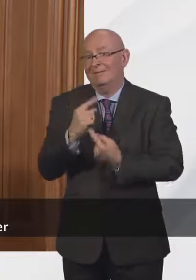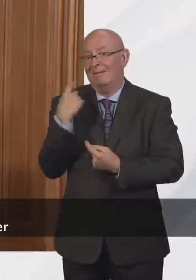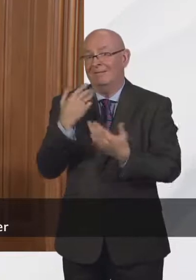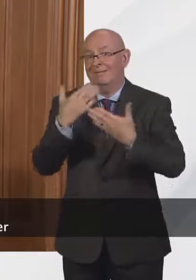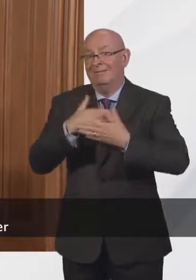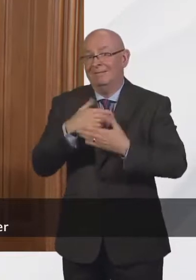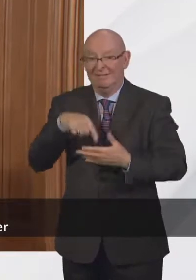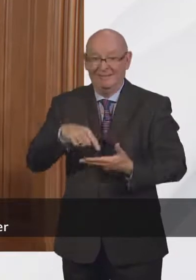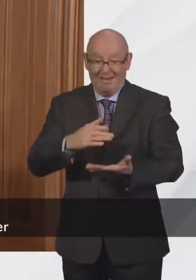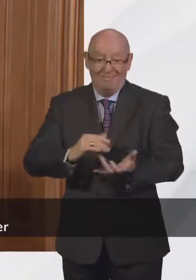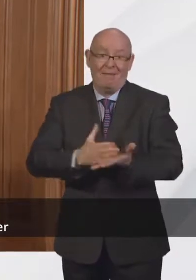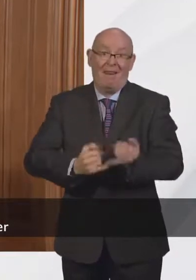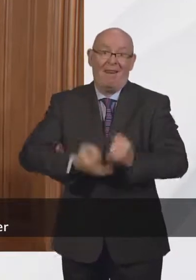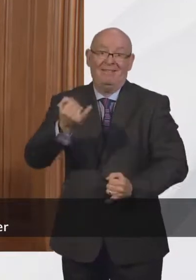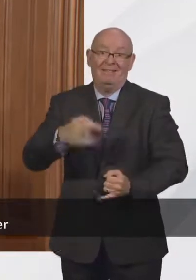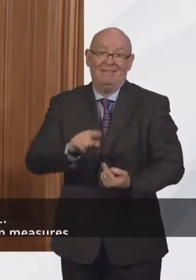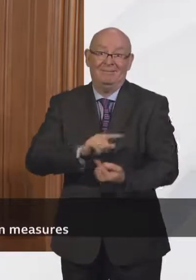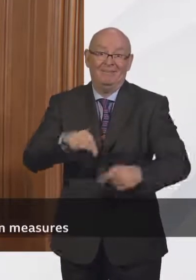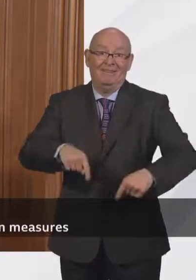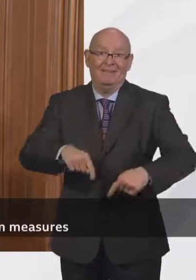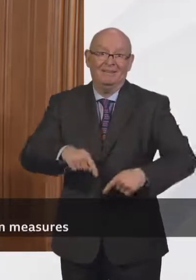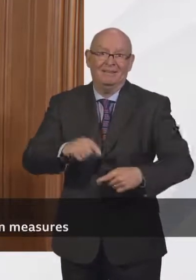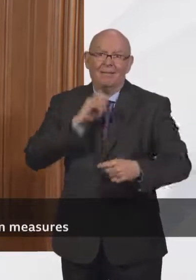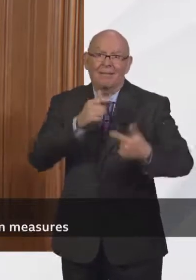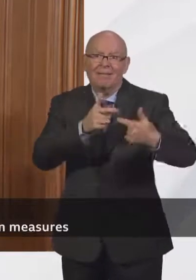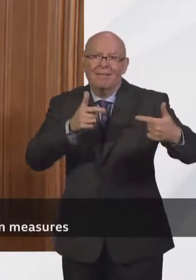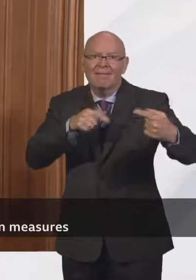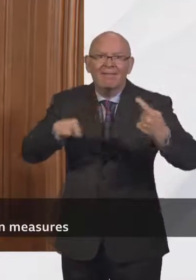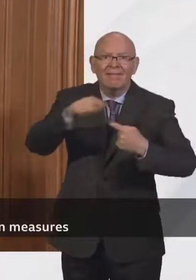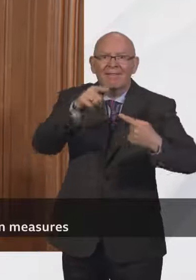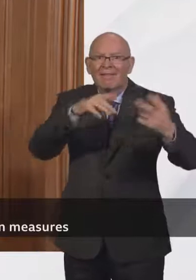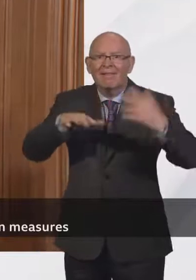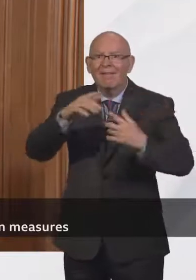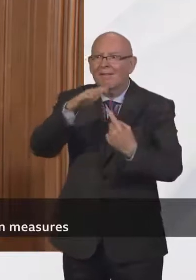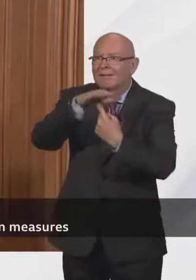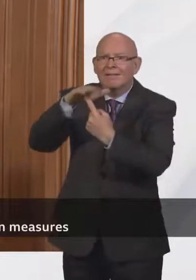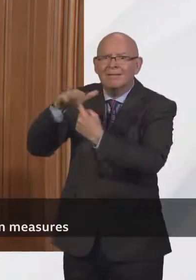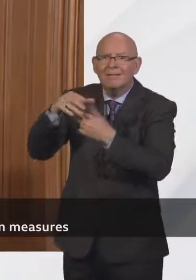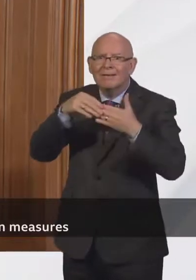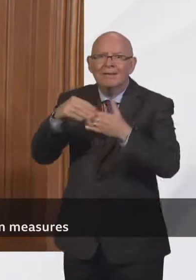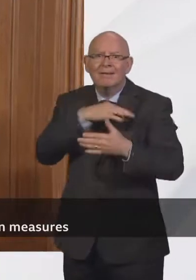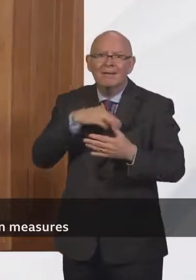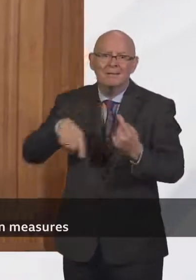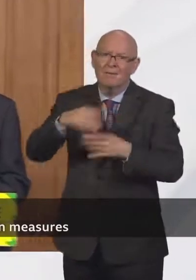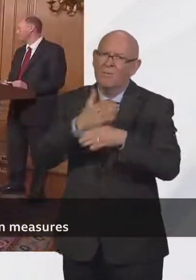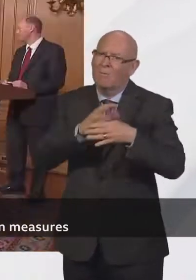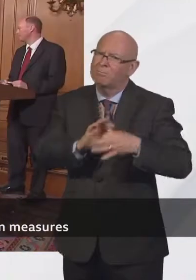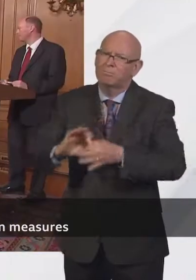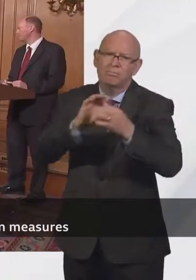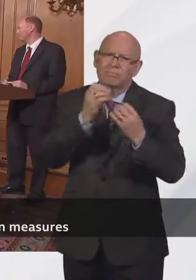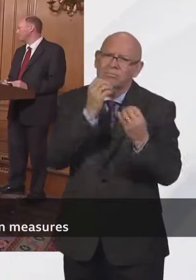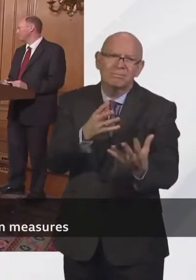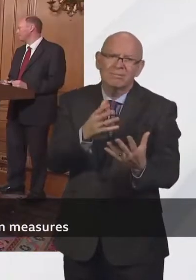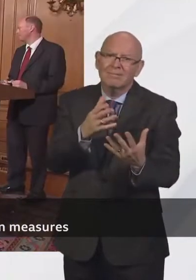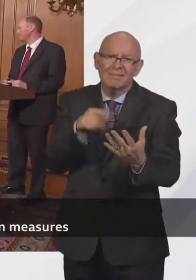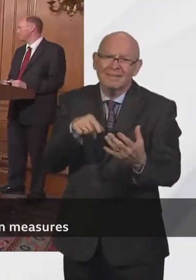shared understanding, I really would like to quash. That would be an incorrect impression. Great, thanks very much,